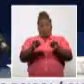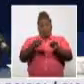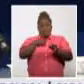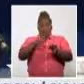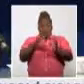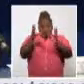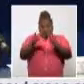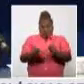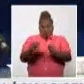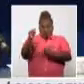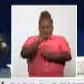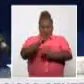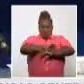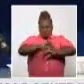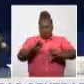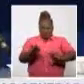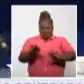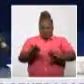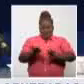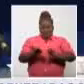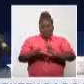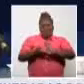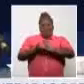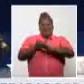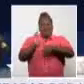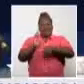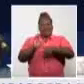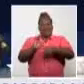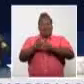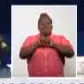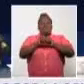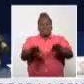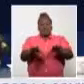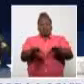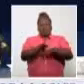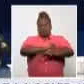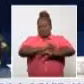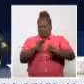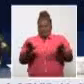epidemiologically discharged and can go back to work to my normal life.